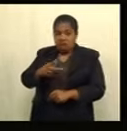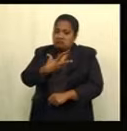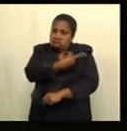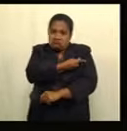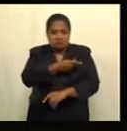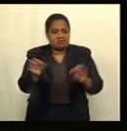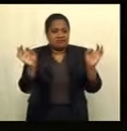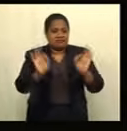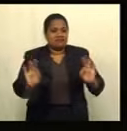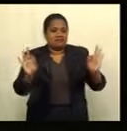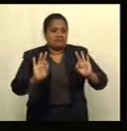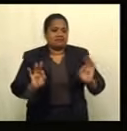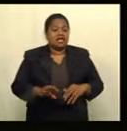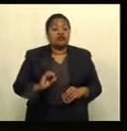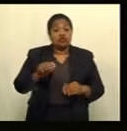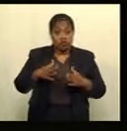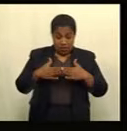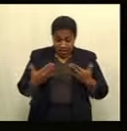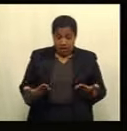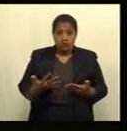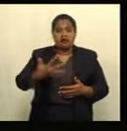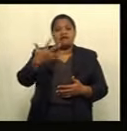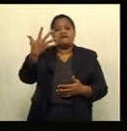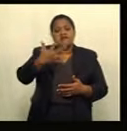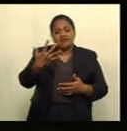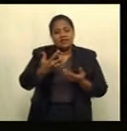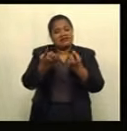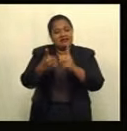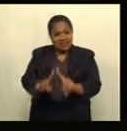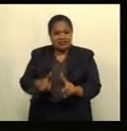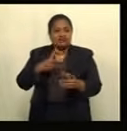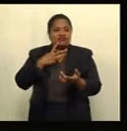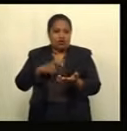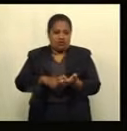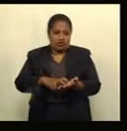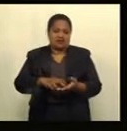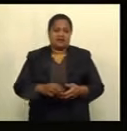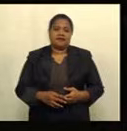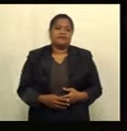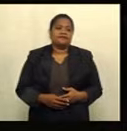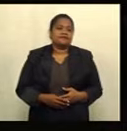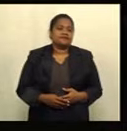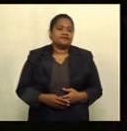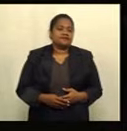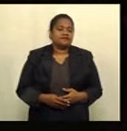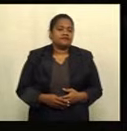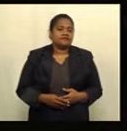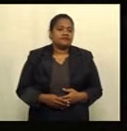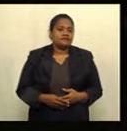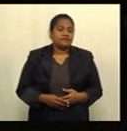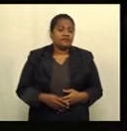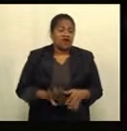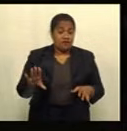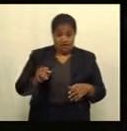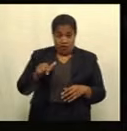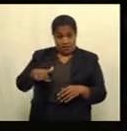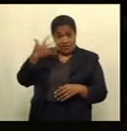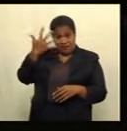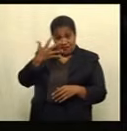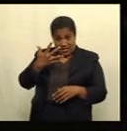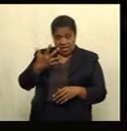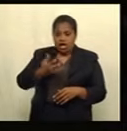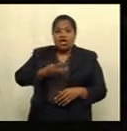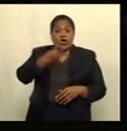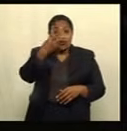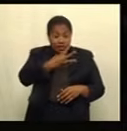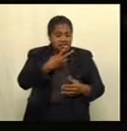date, there have been 15 deaths recorded. To date, there have been 15 deaths recorded. Out of the 15, 13 were recorded